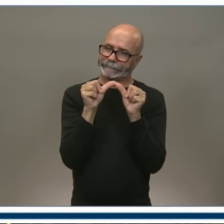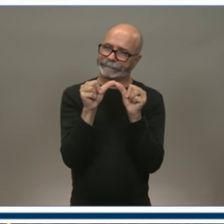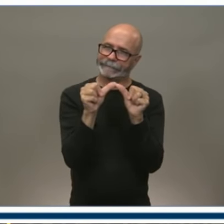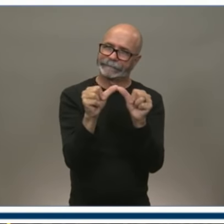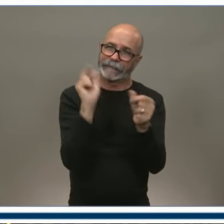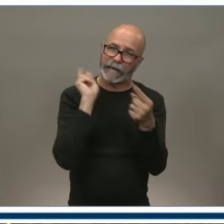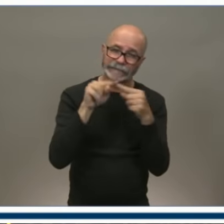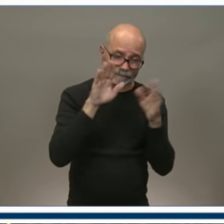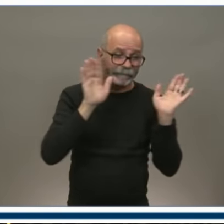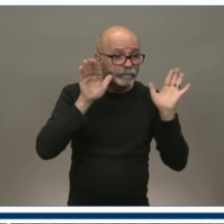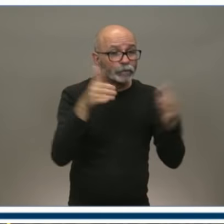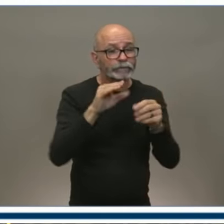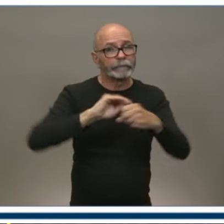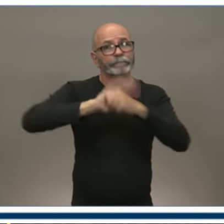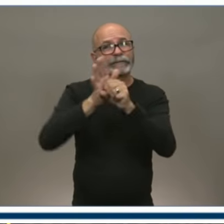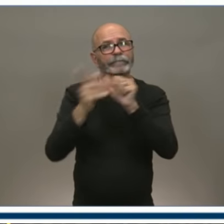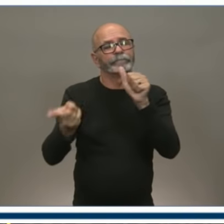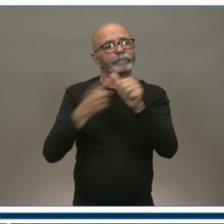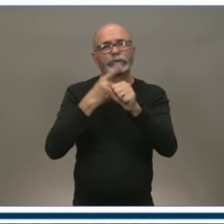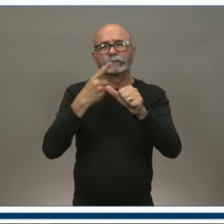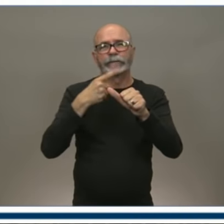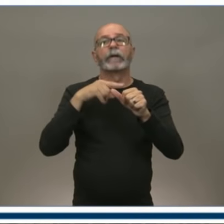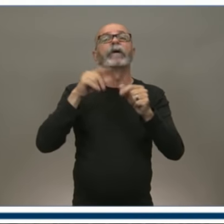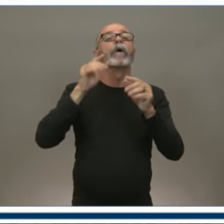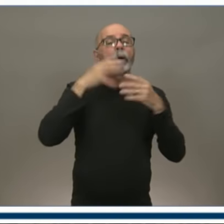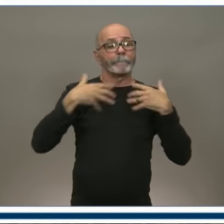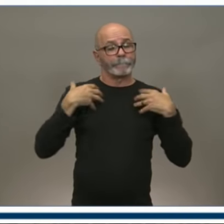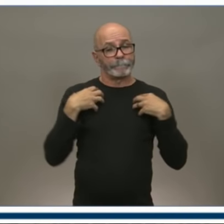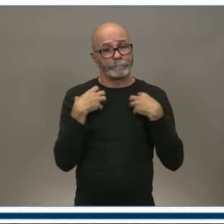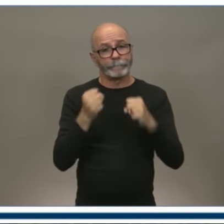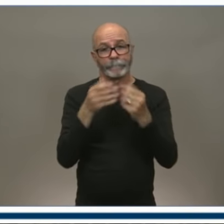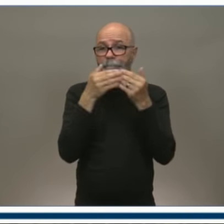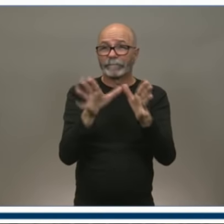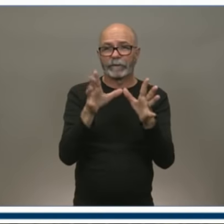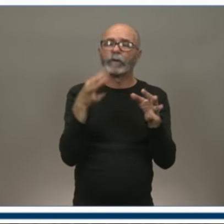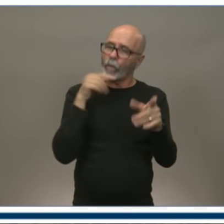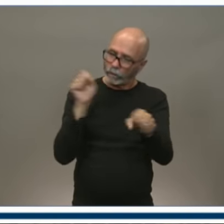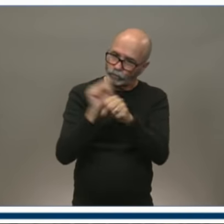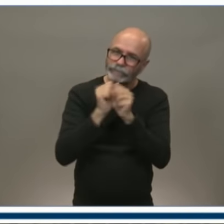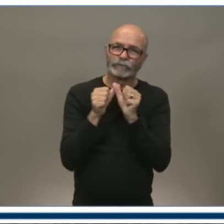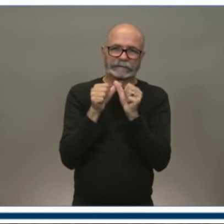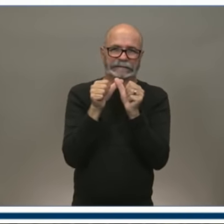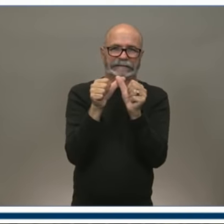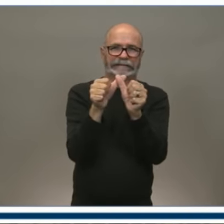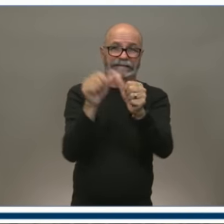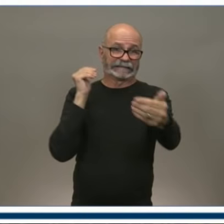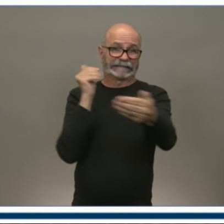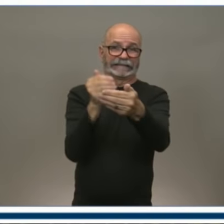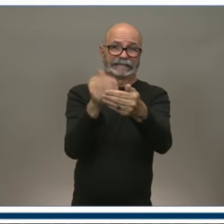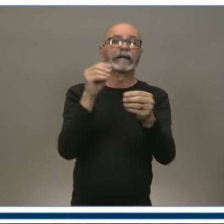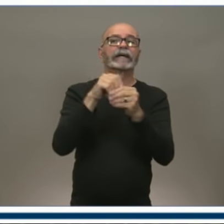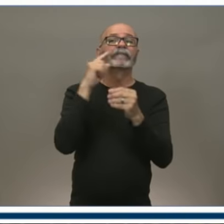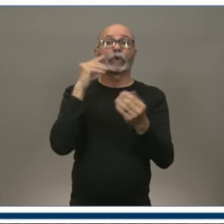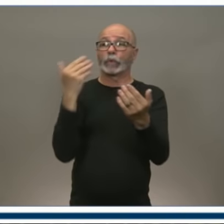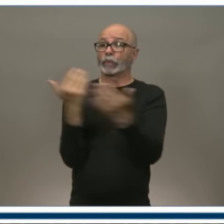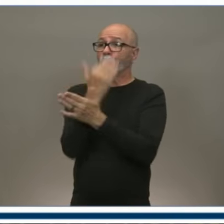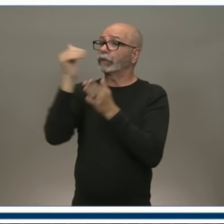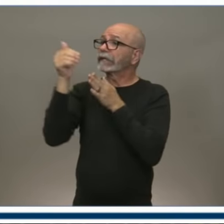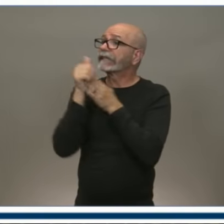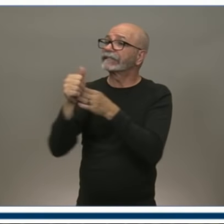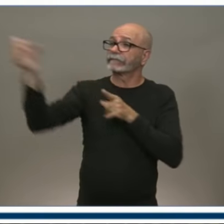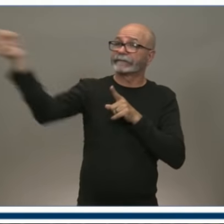alongside public health, and that's exactly what I'm going to do. As we are in the process now as a province, there's a new leader being chosen for the Liberal Party who